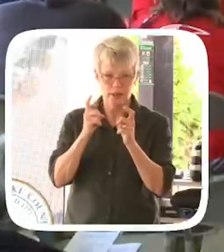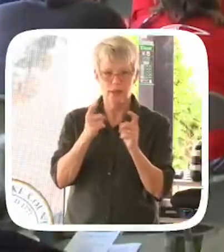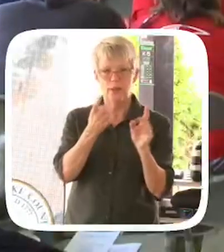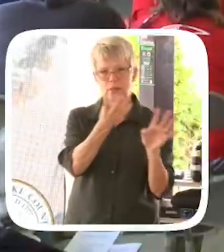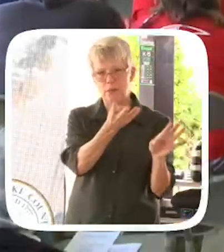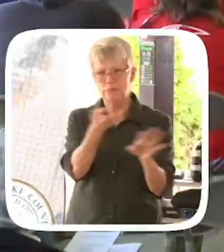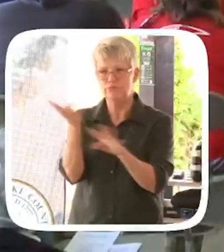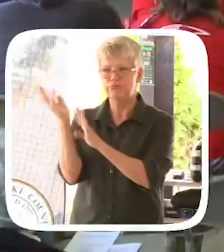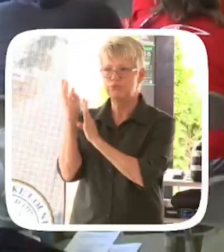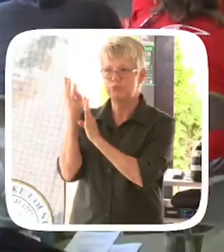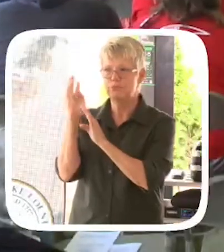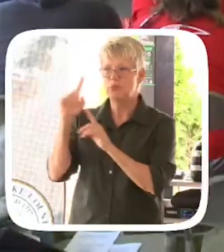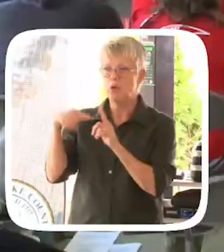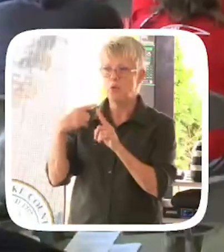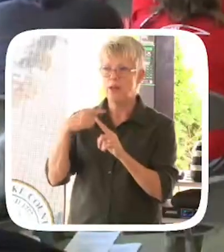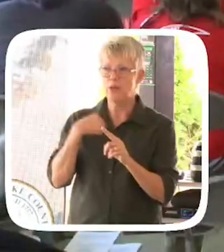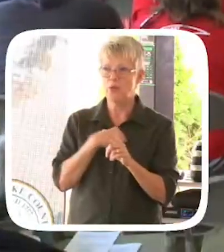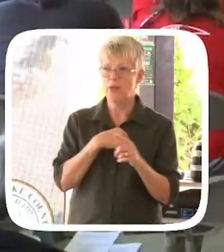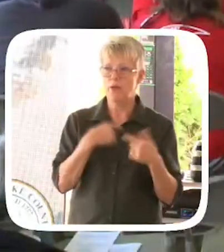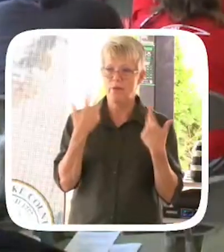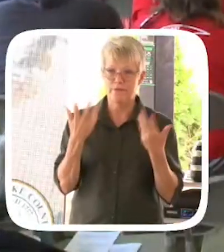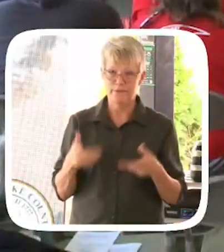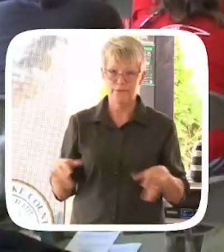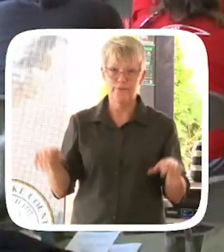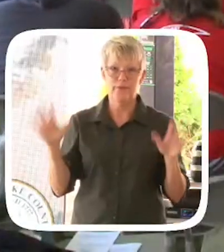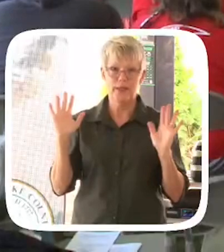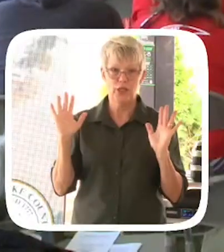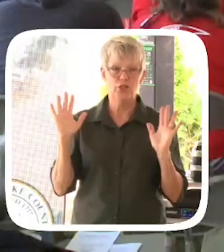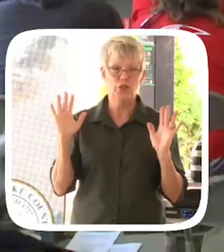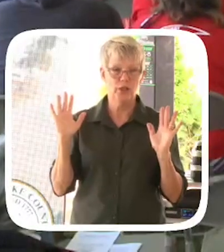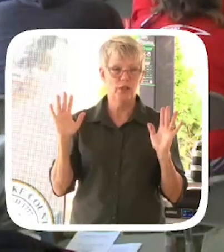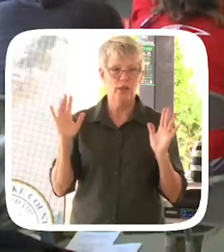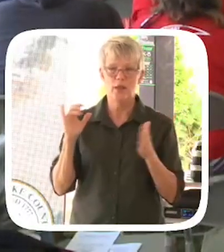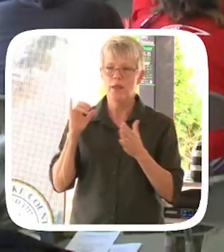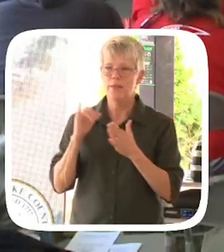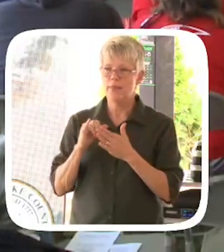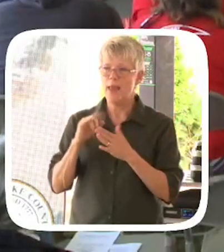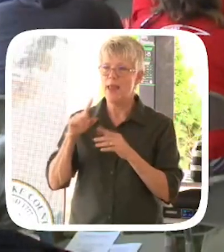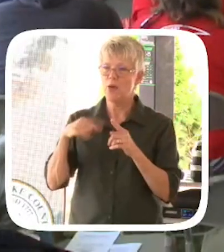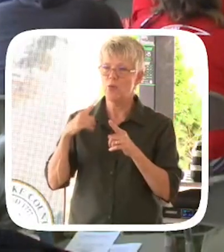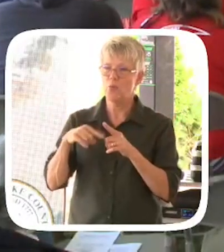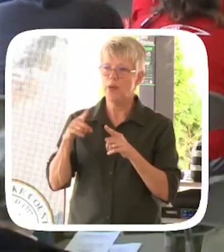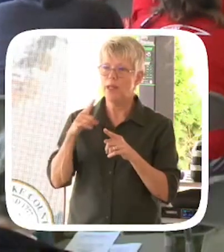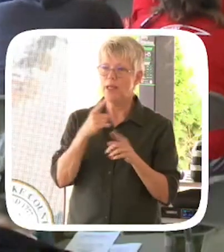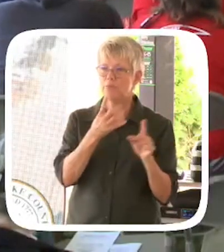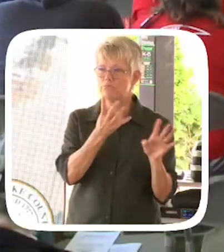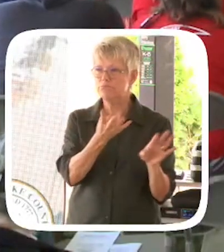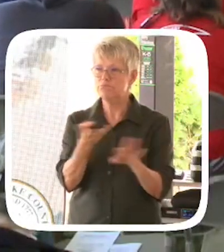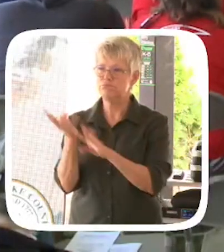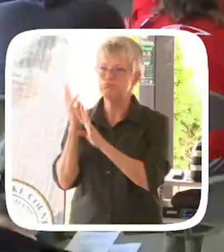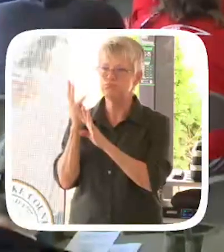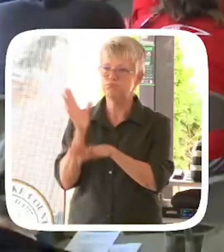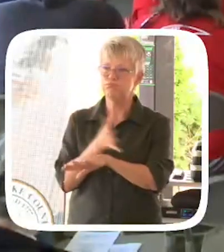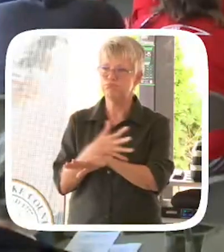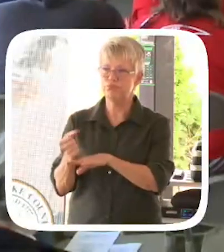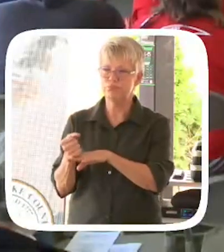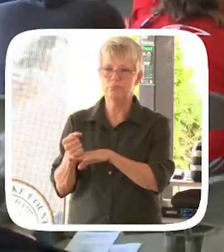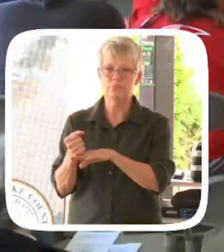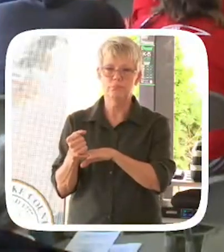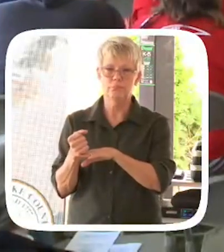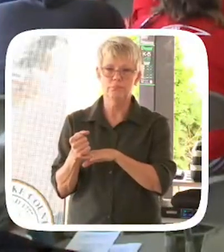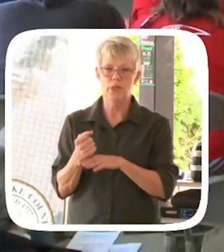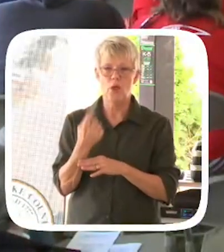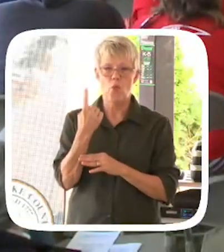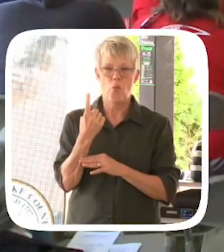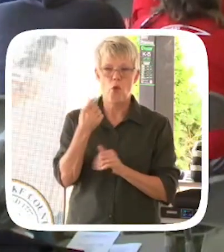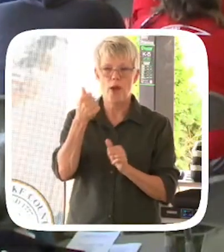after we're finished, and those will last as long as supplies last. So let's try to do maybe one